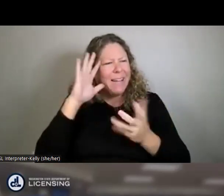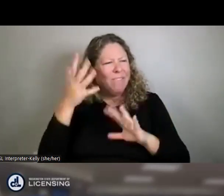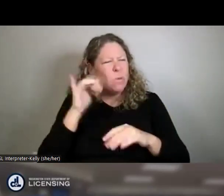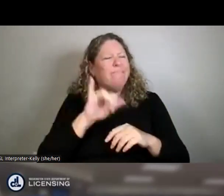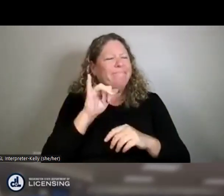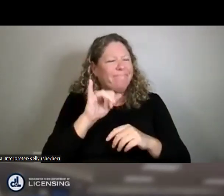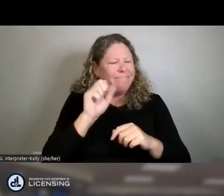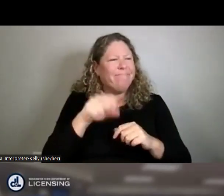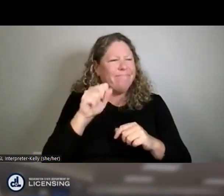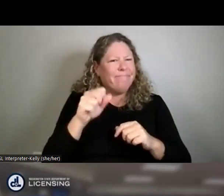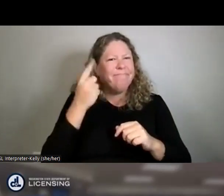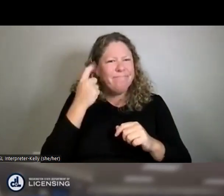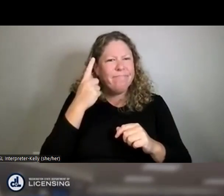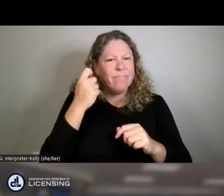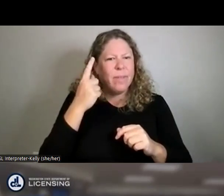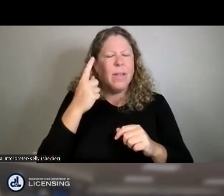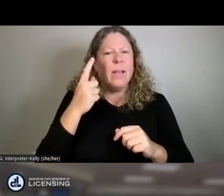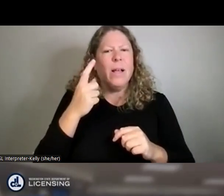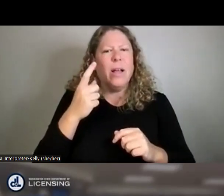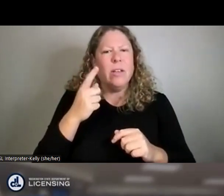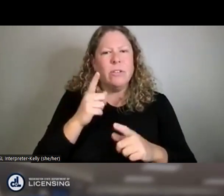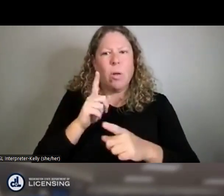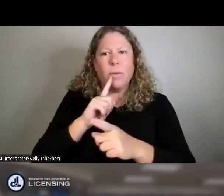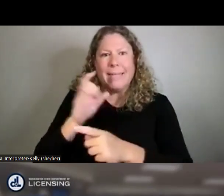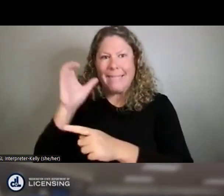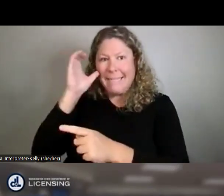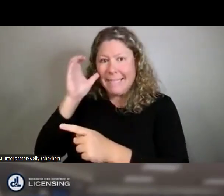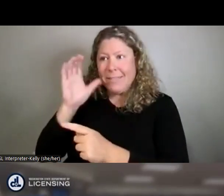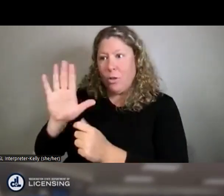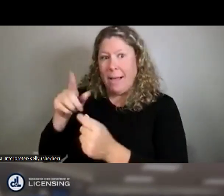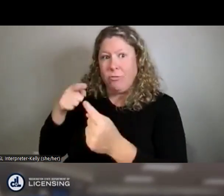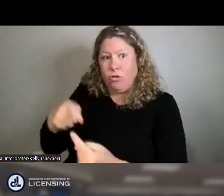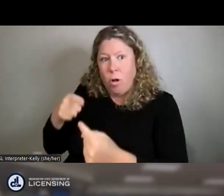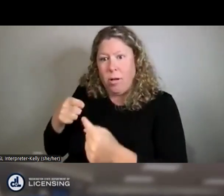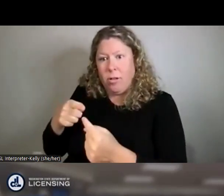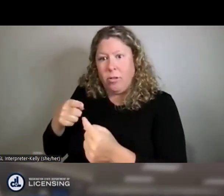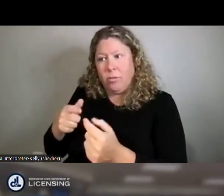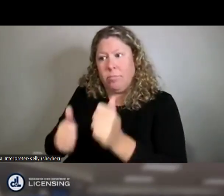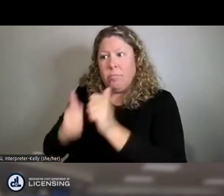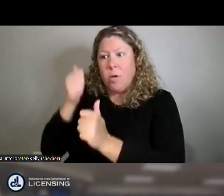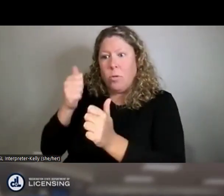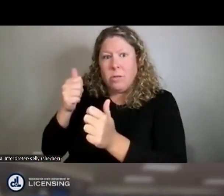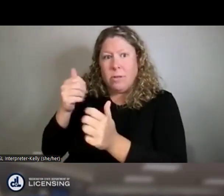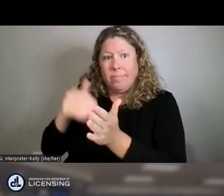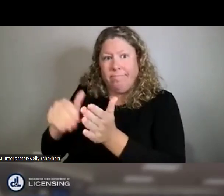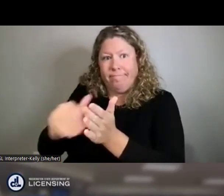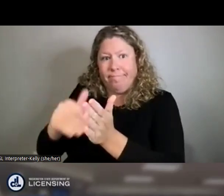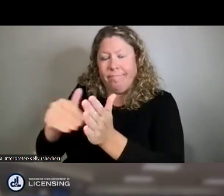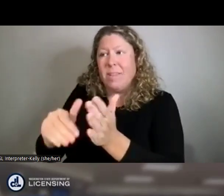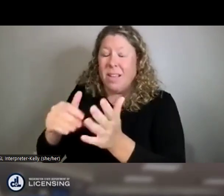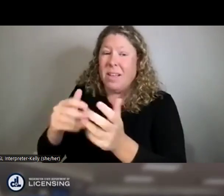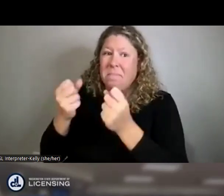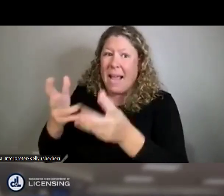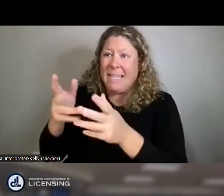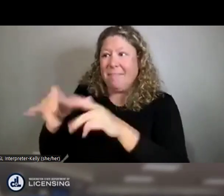was listening to the things that people struggled with most often, and there were a lot of common denominators there.